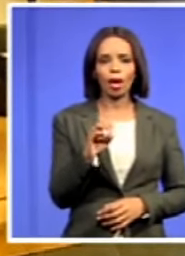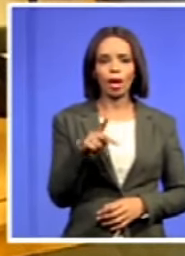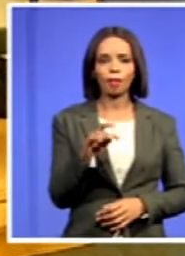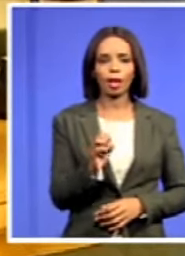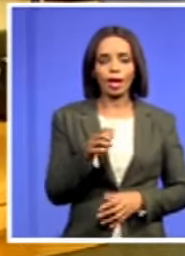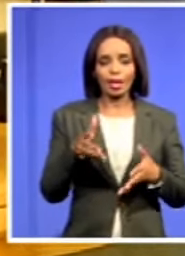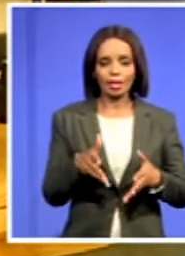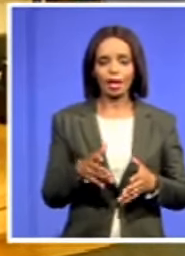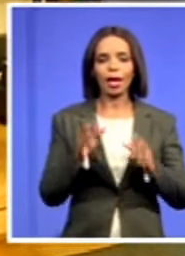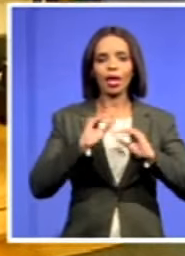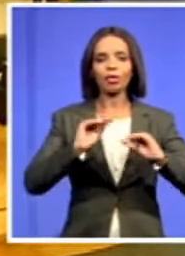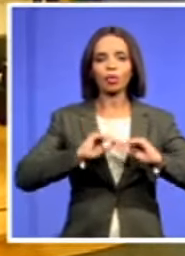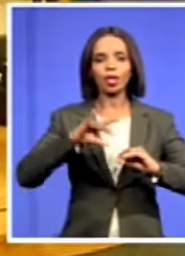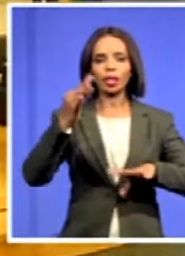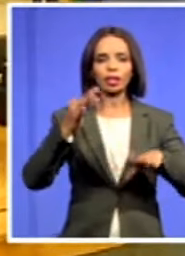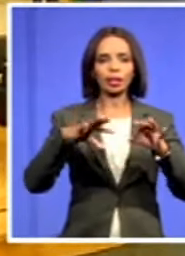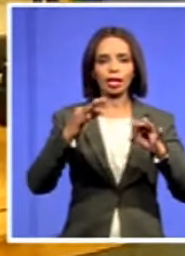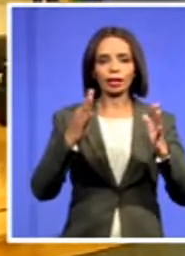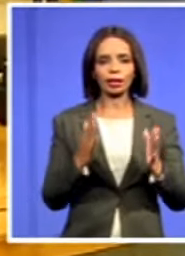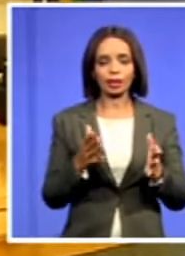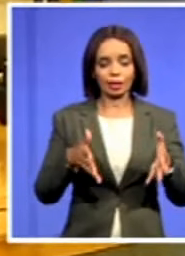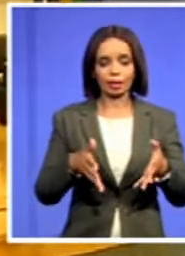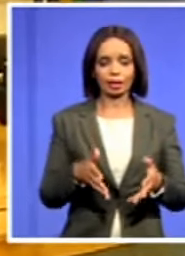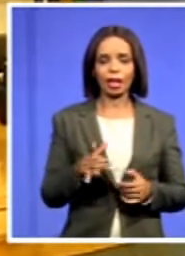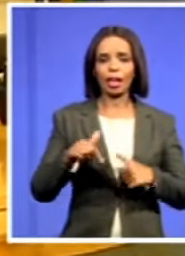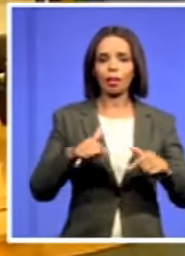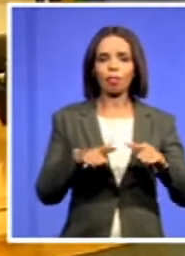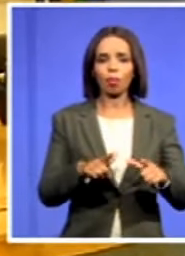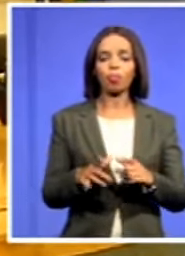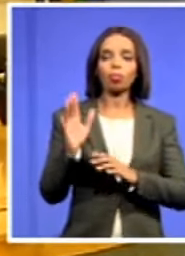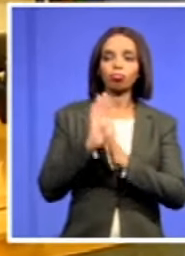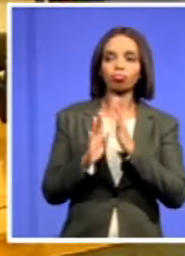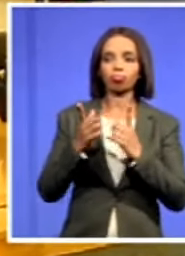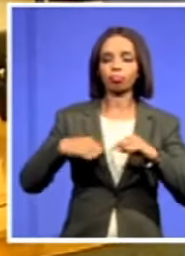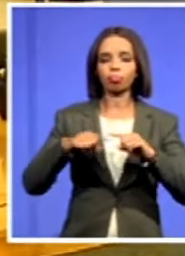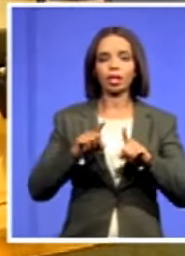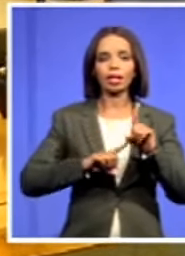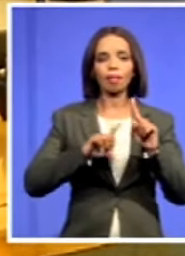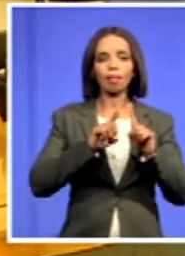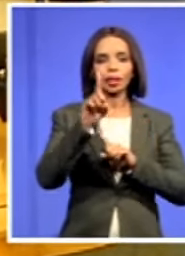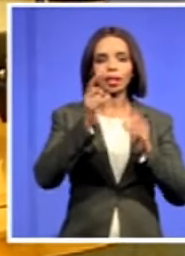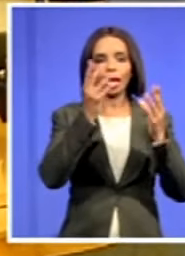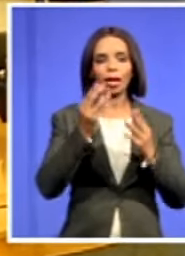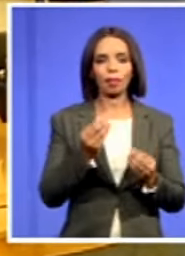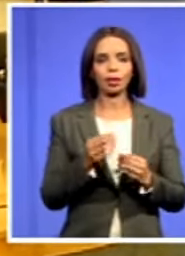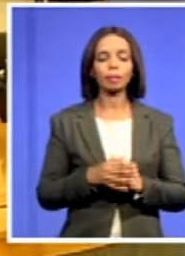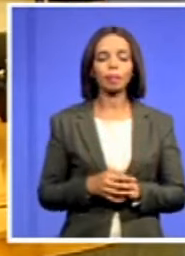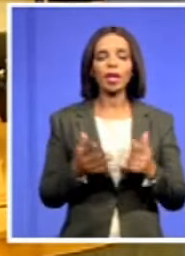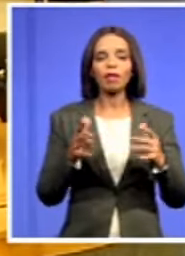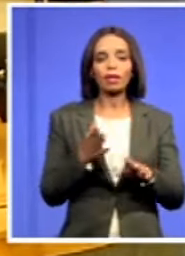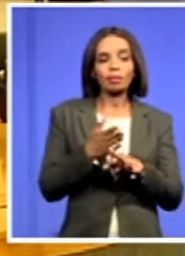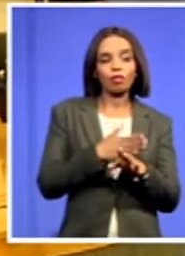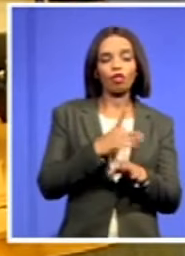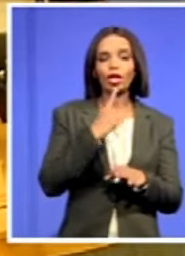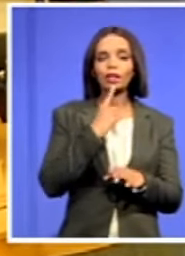rate in the province. As I was saying earlier, Desiree, we will be speaking to other stakeholders who have made these calls too, but